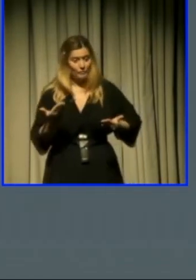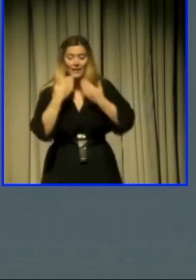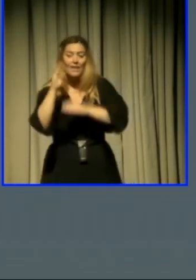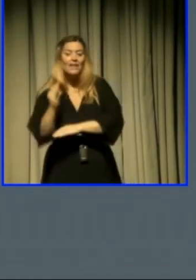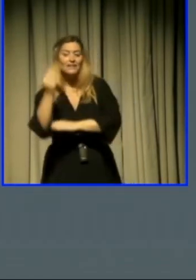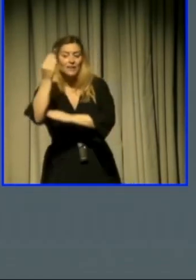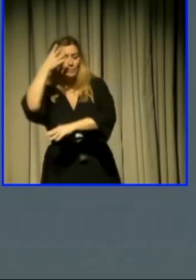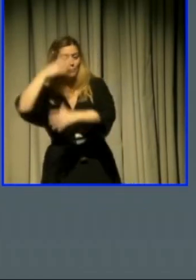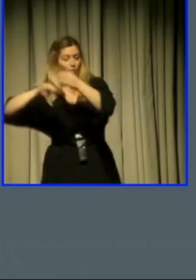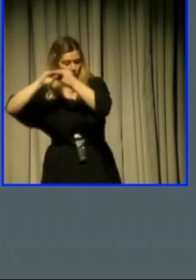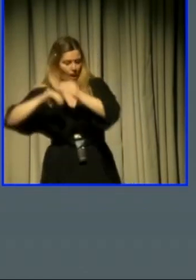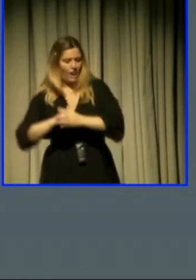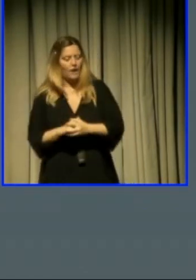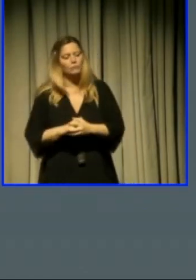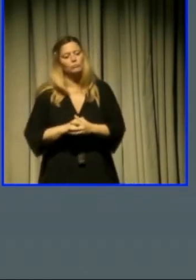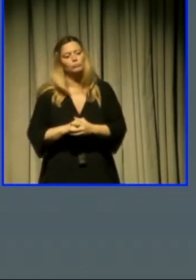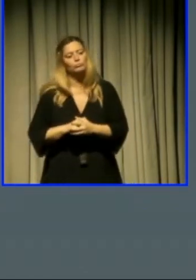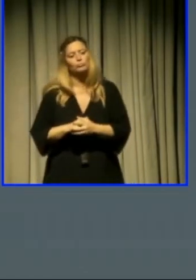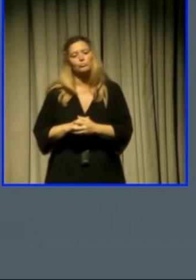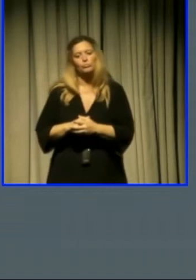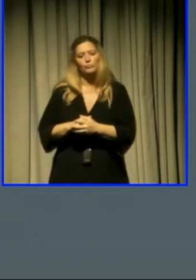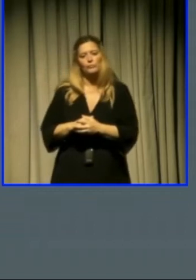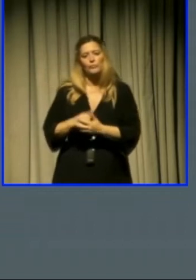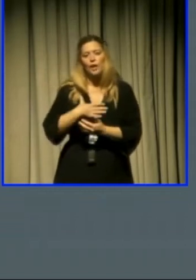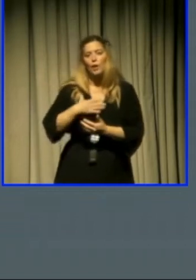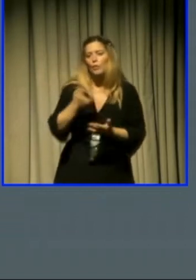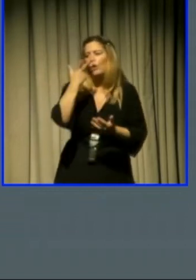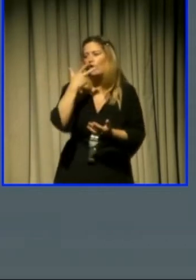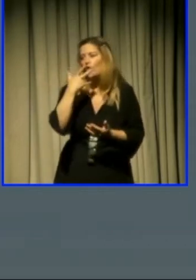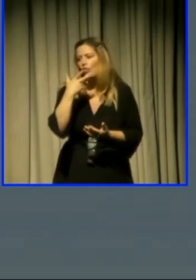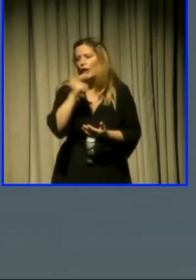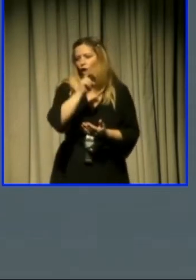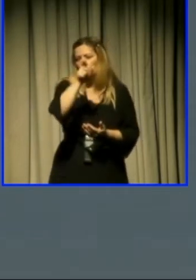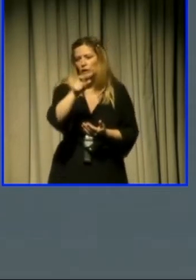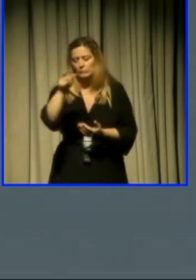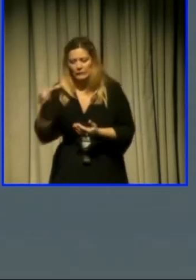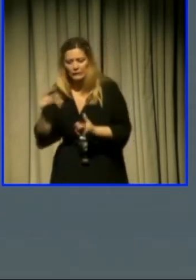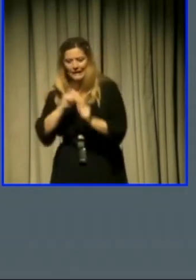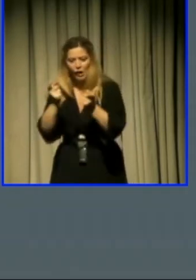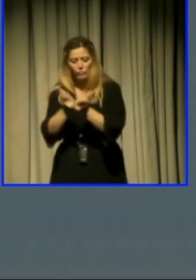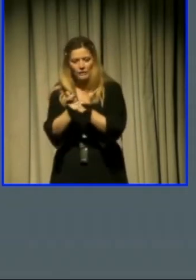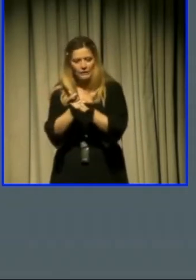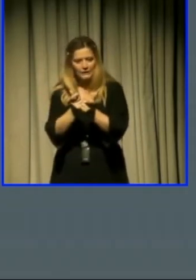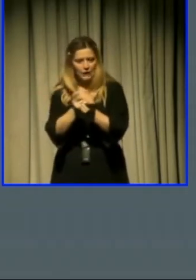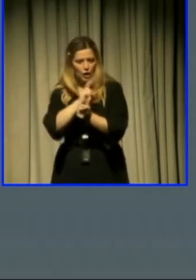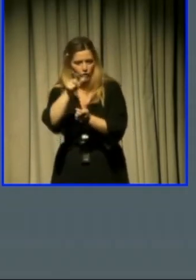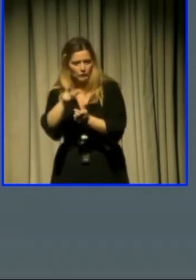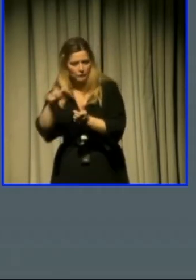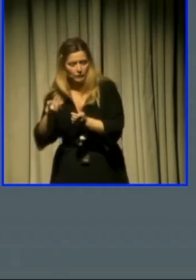meeting people and having the sort of more social aspect of it after hours. So it's not just all about